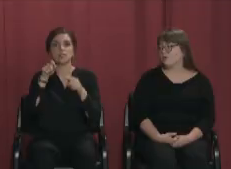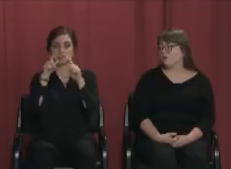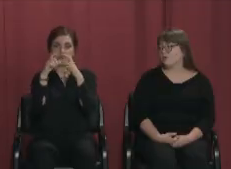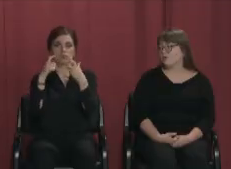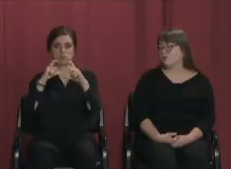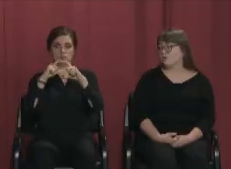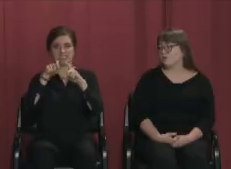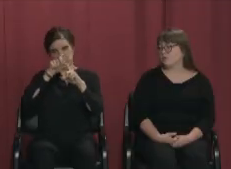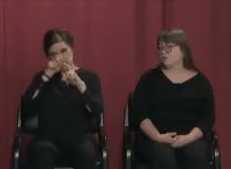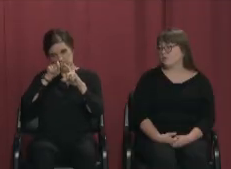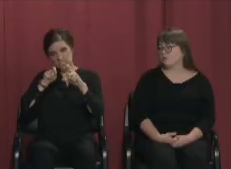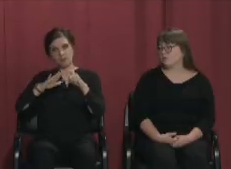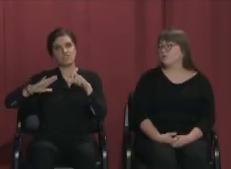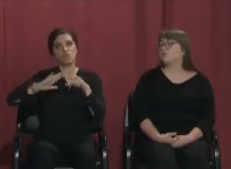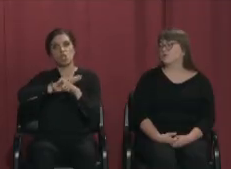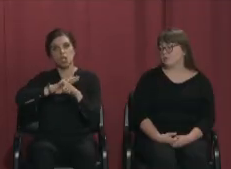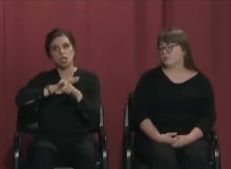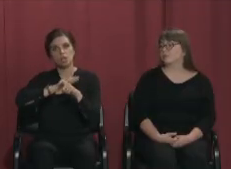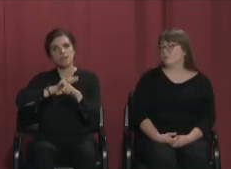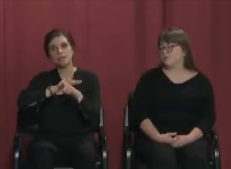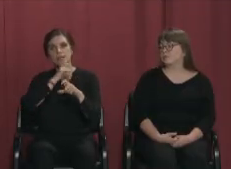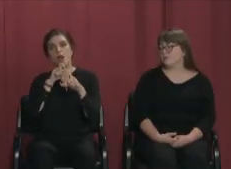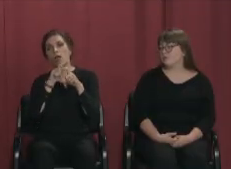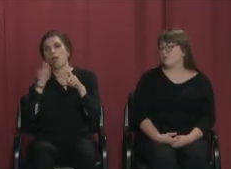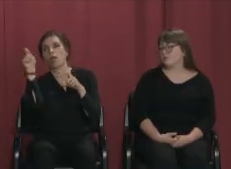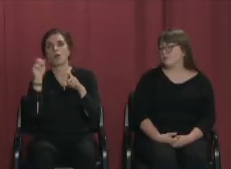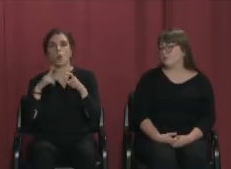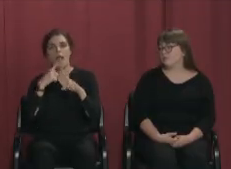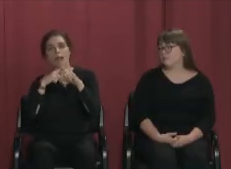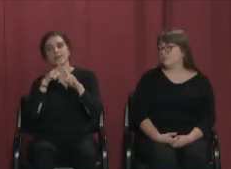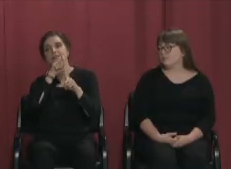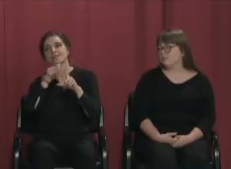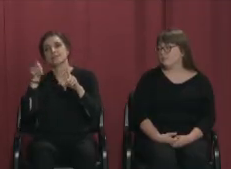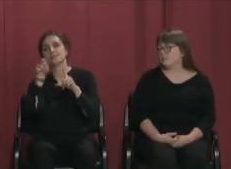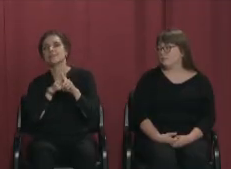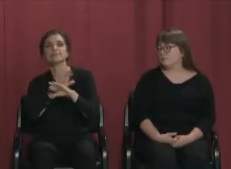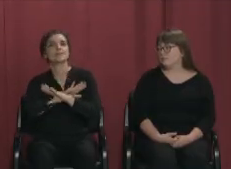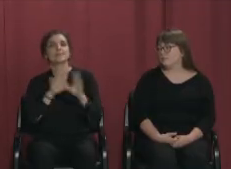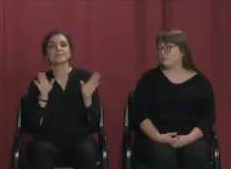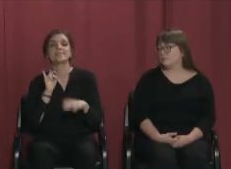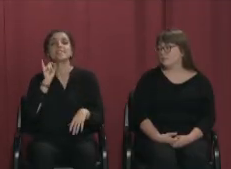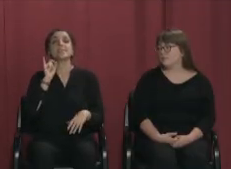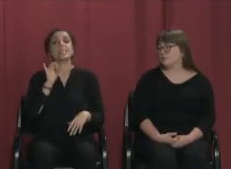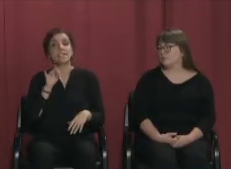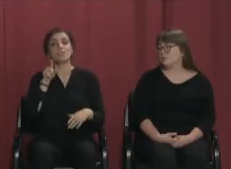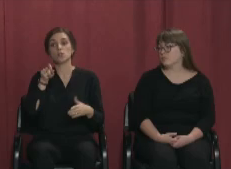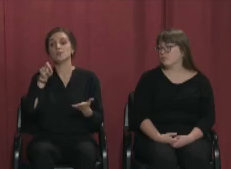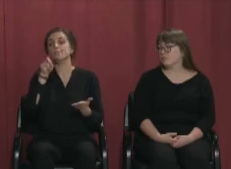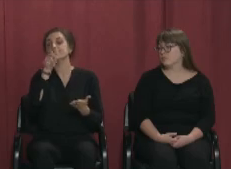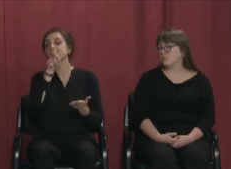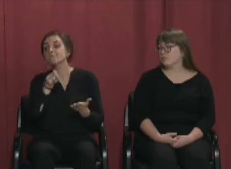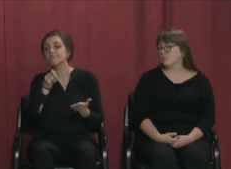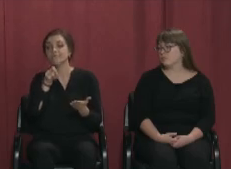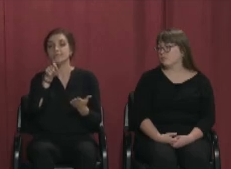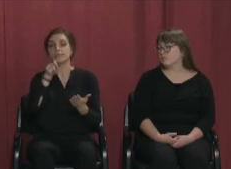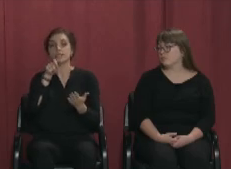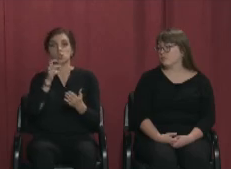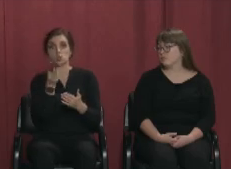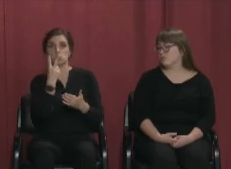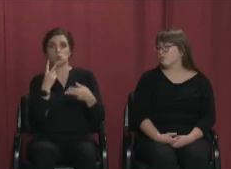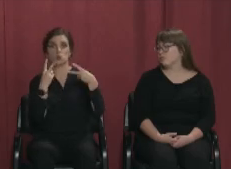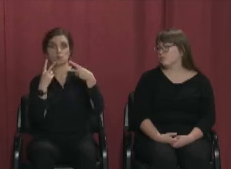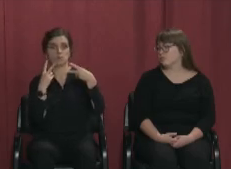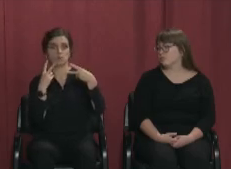check mark, and do not make extraneous marks throughout the thing, because if you happen to touch two ovals, then that may